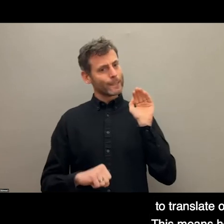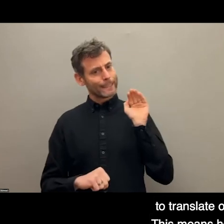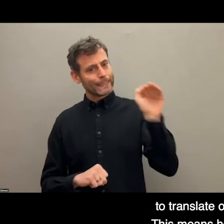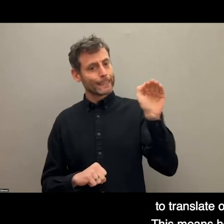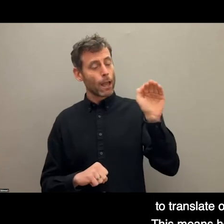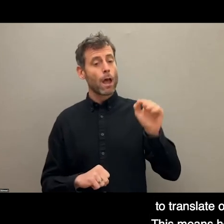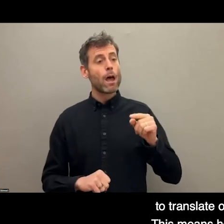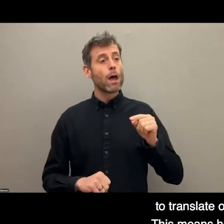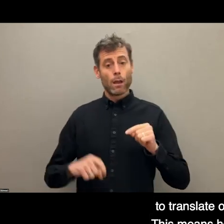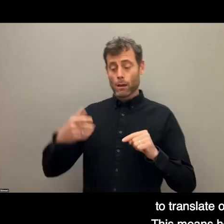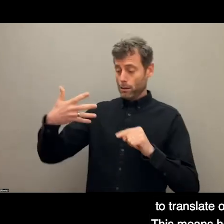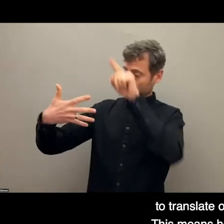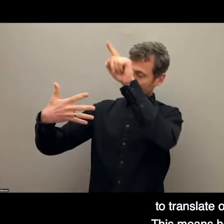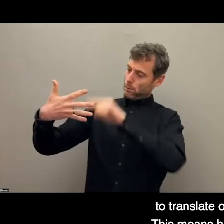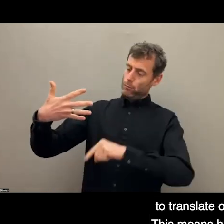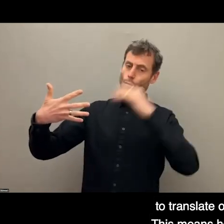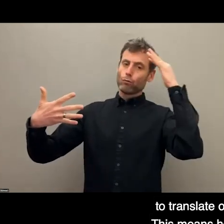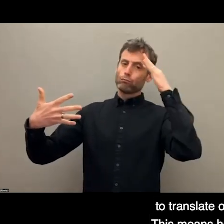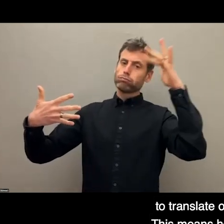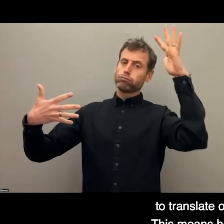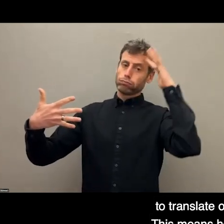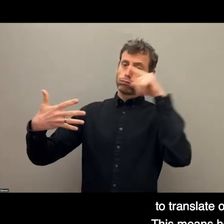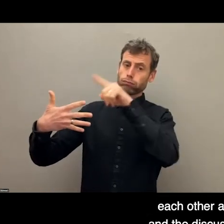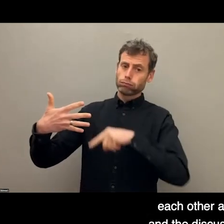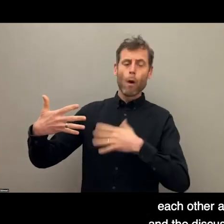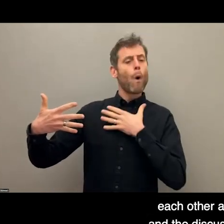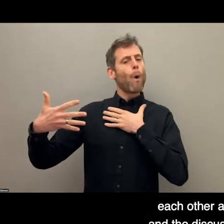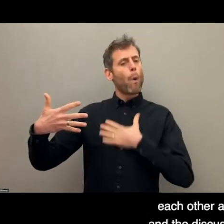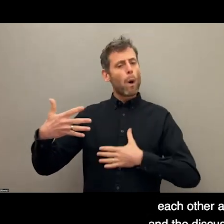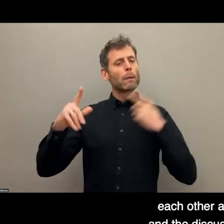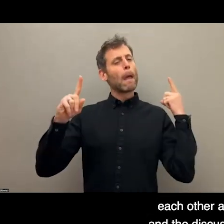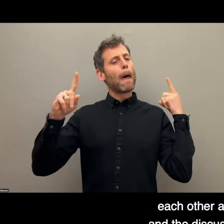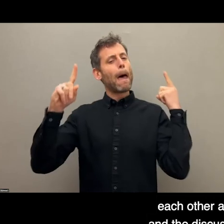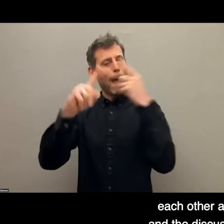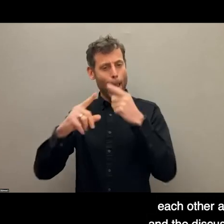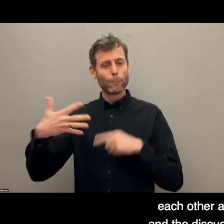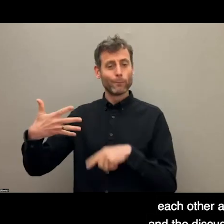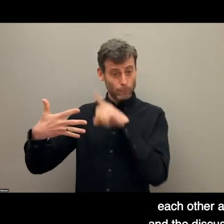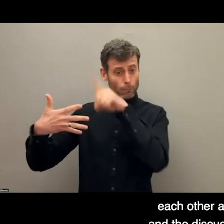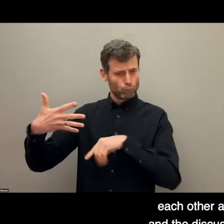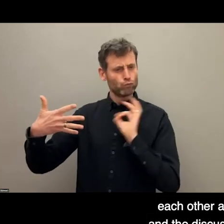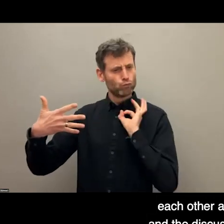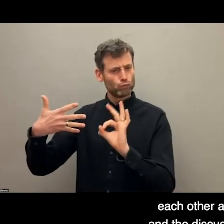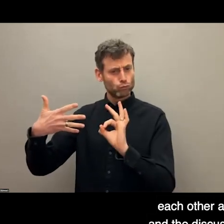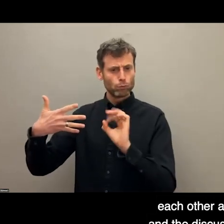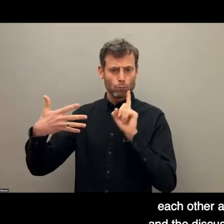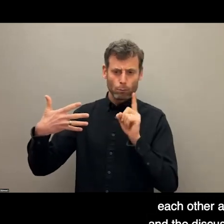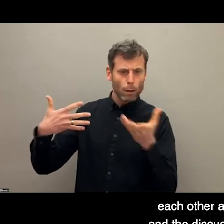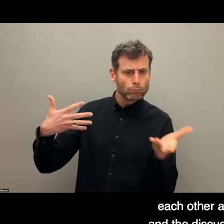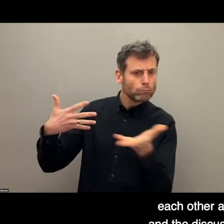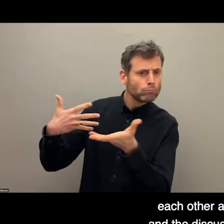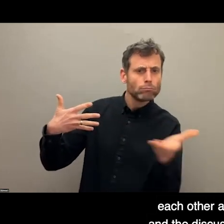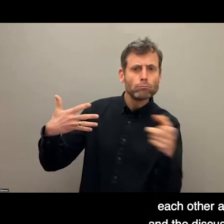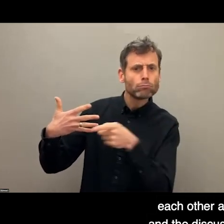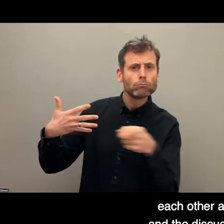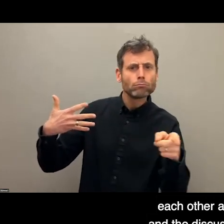action. This means holding ourselves accountable and each other accountable for the commitments and the discussions that